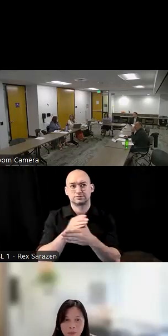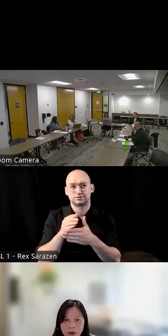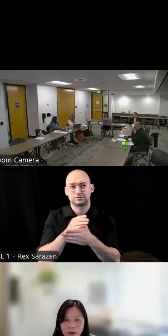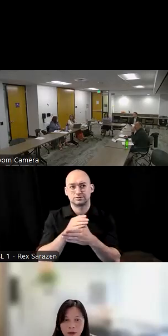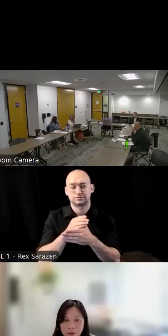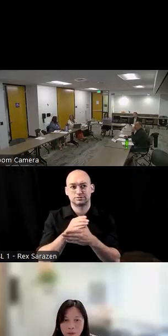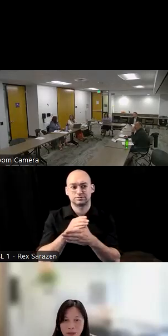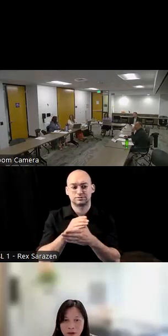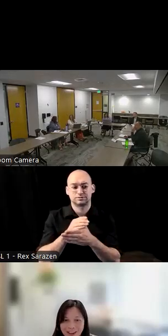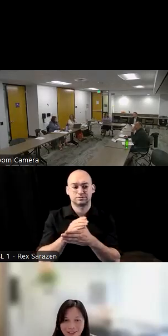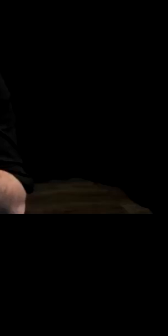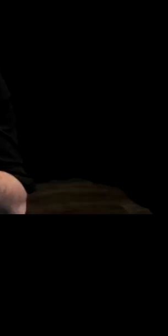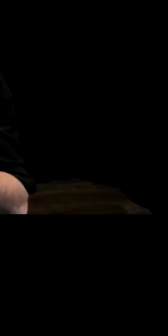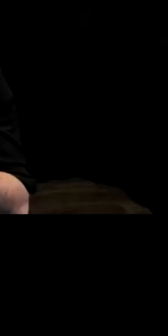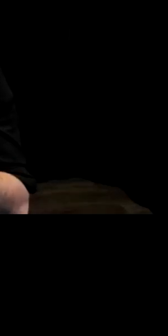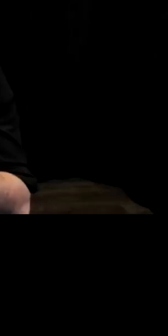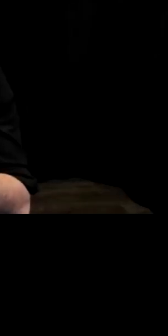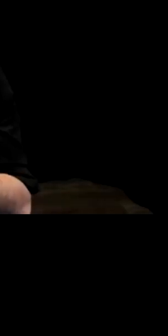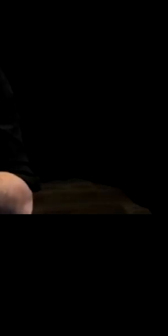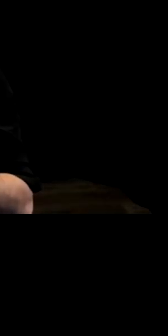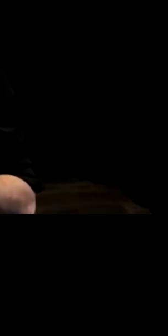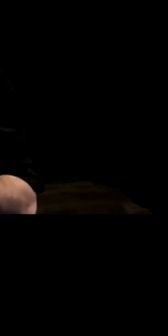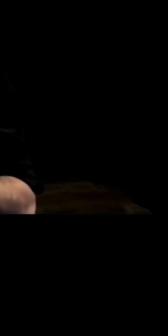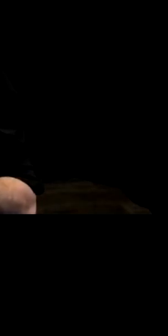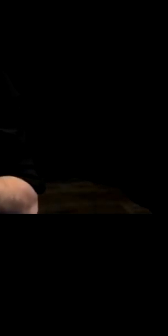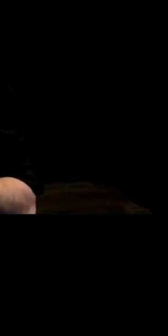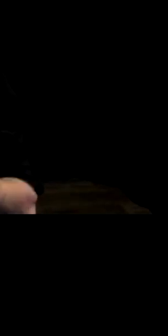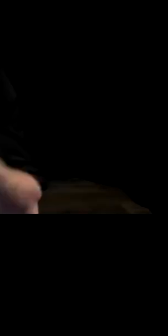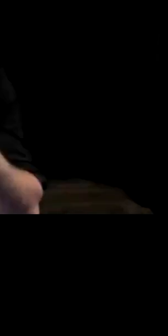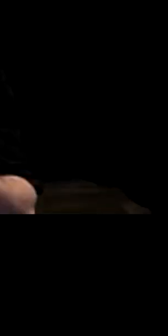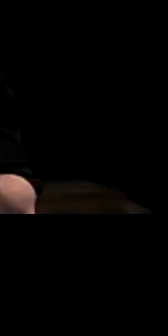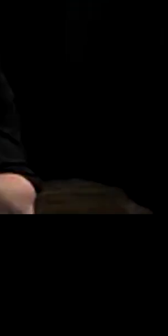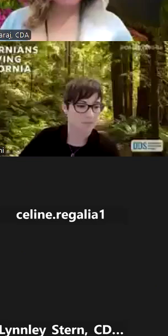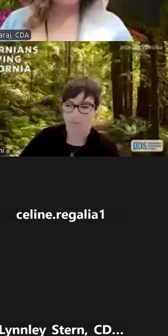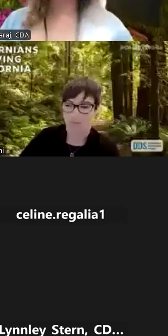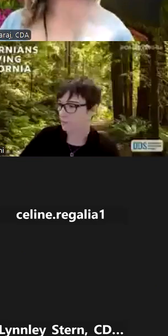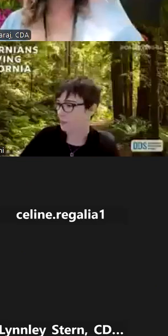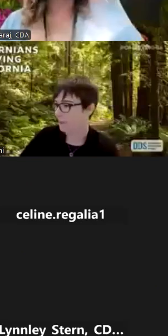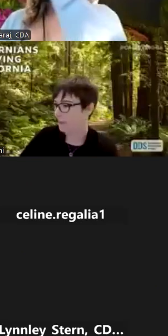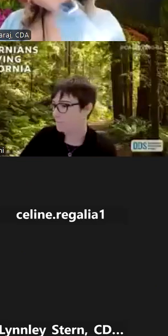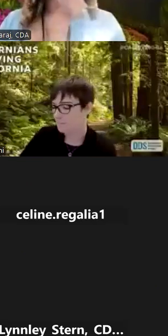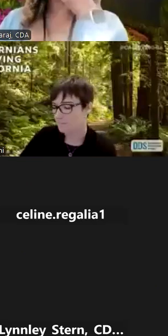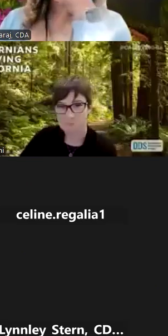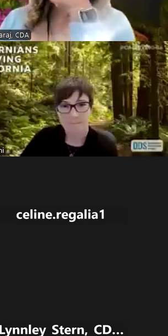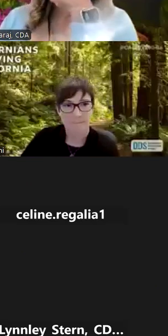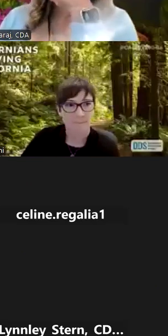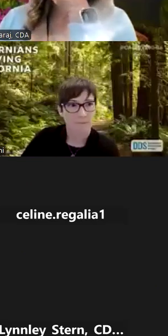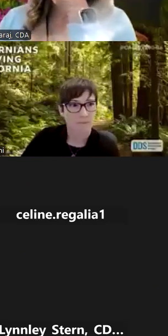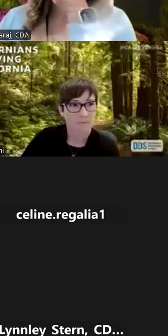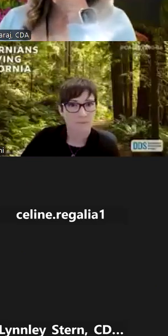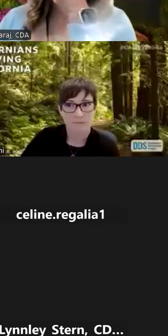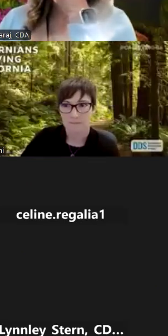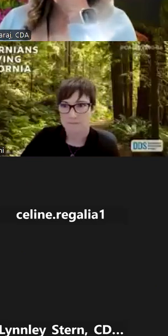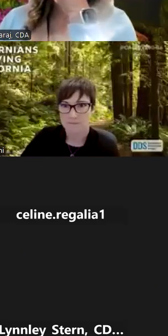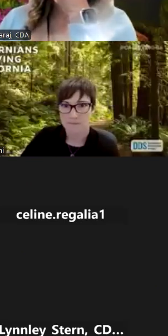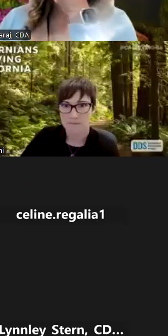know, Barbara, you raised your hand earlier. Do you want to go first? Yeah, sure. So I'll start with the